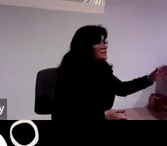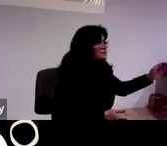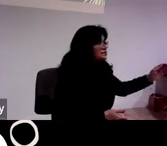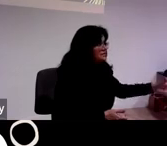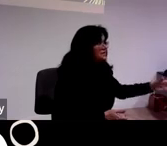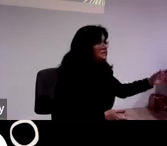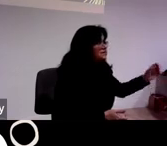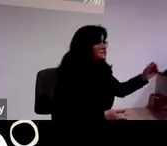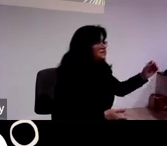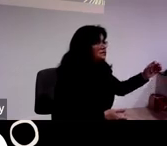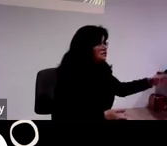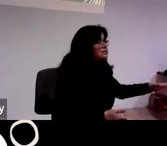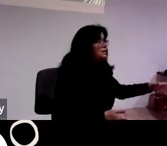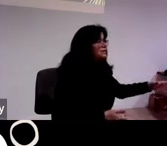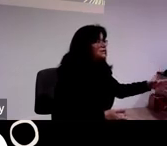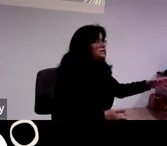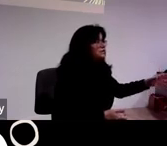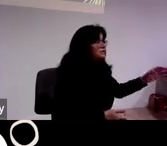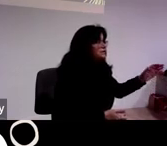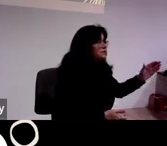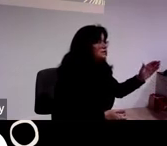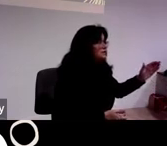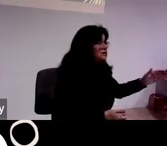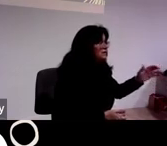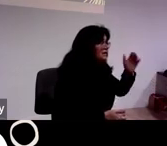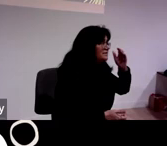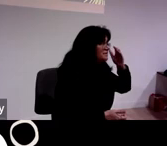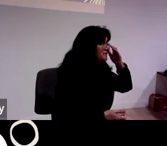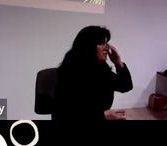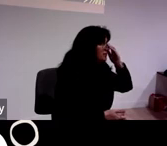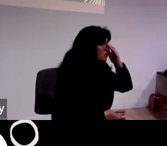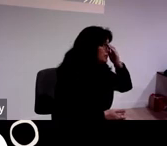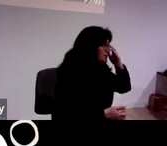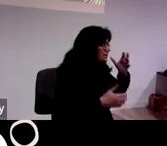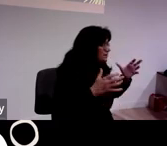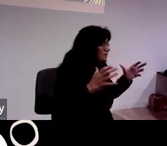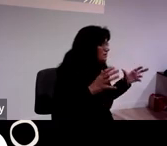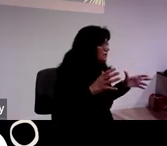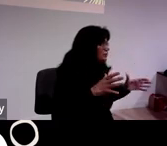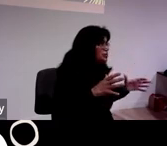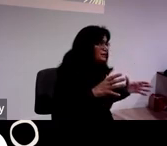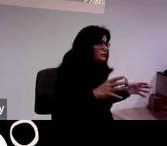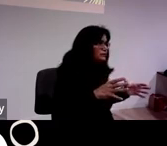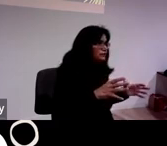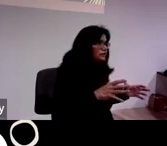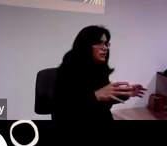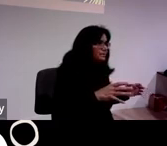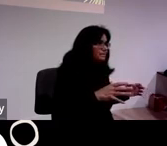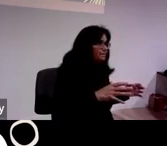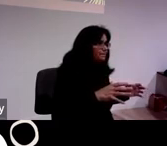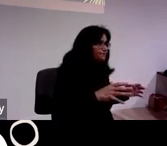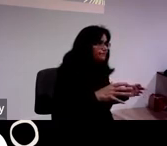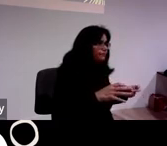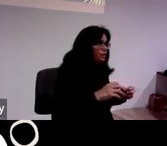brothers, sisters, and siblings, inland, we see that they use the idea of the fish